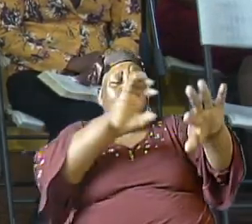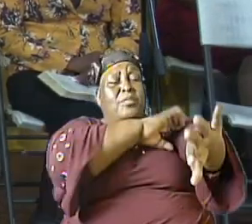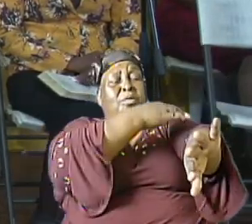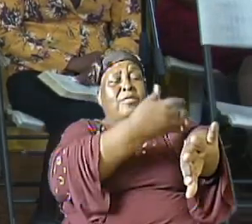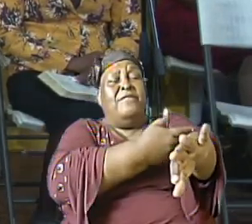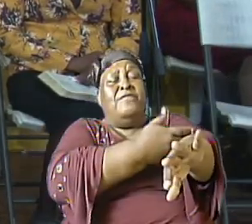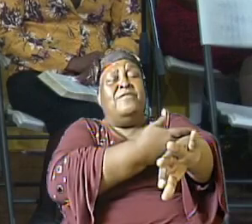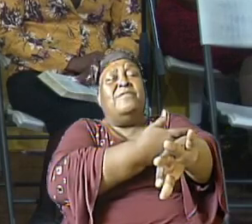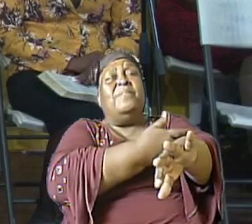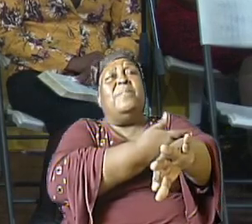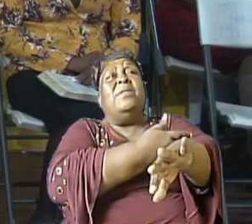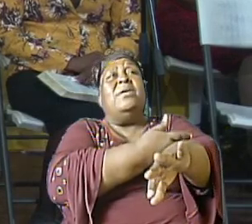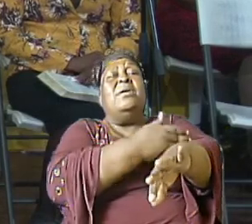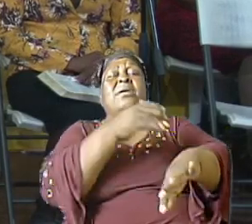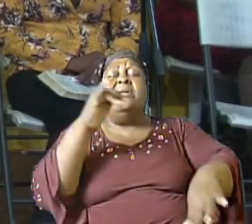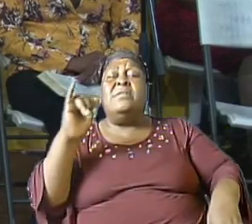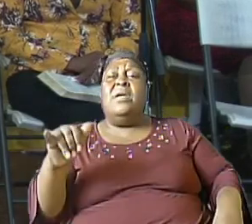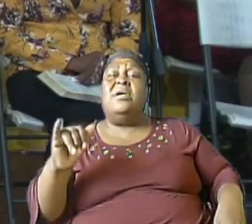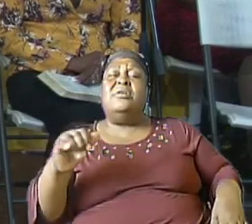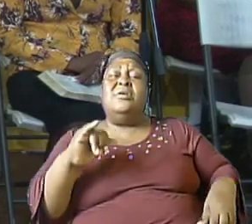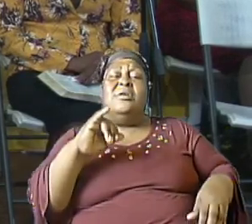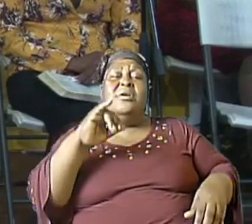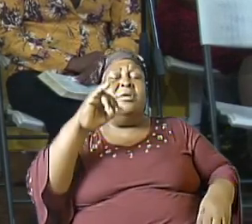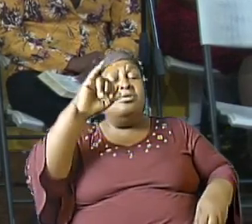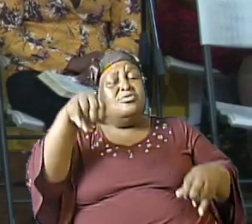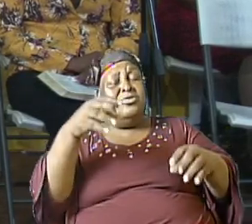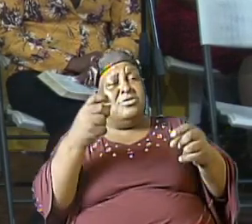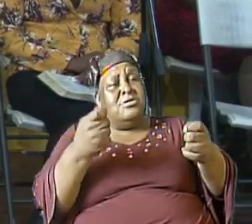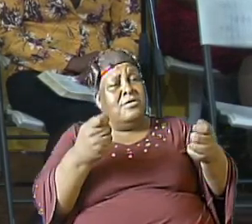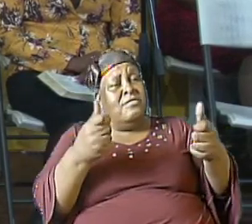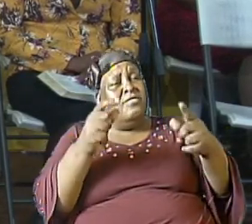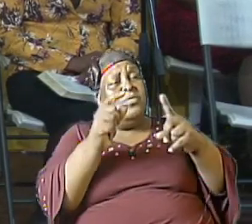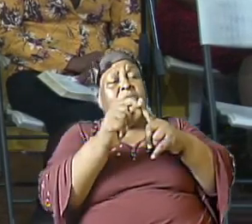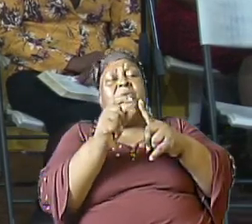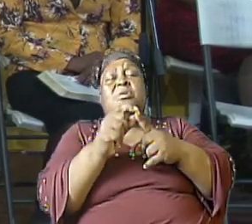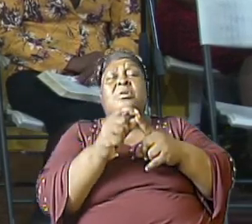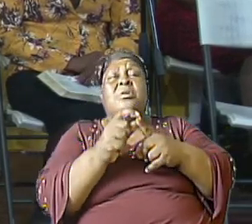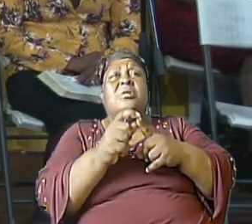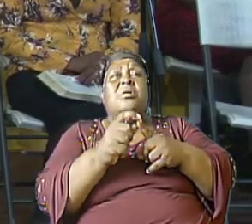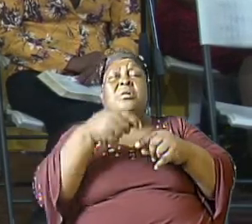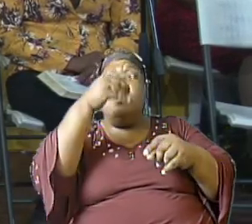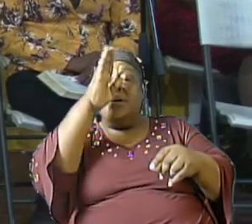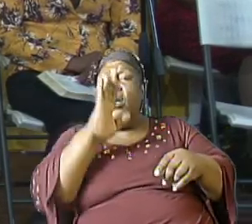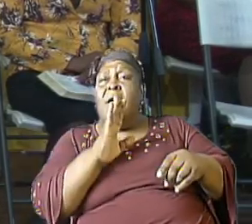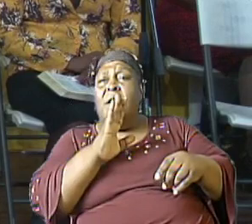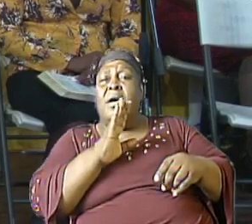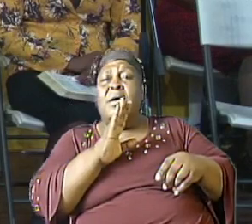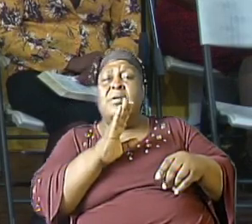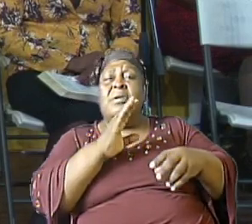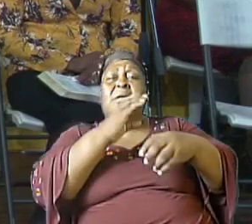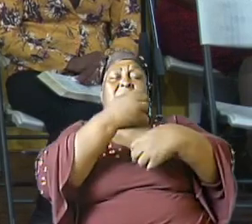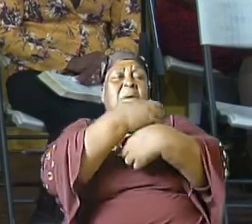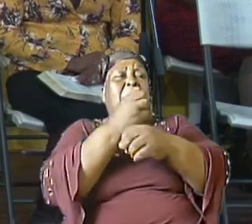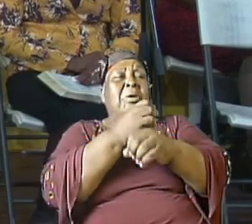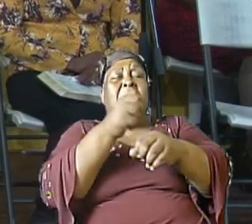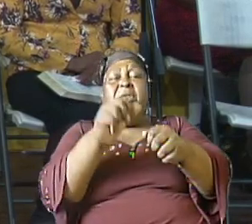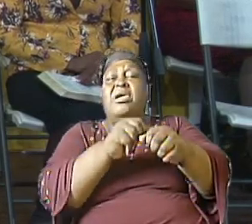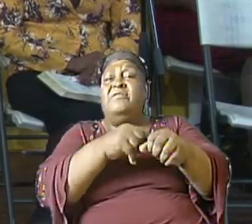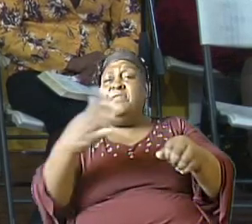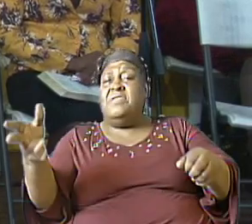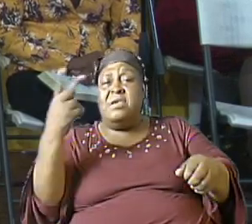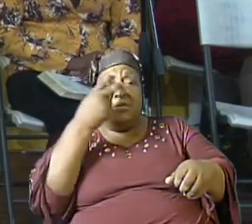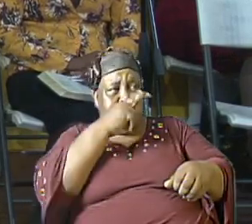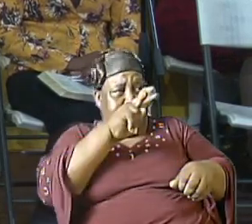wonderful and powerful that with just a few words, he created everything that we see.